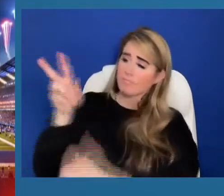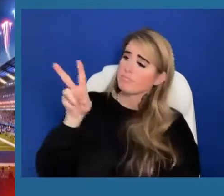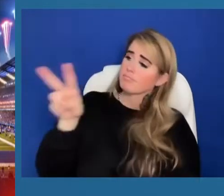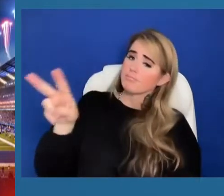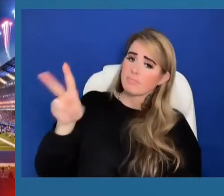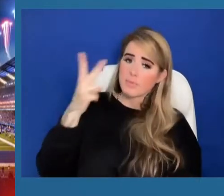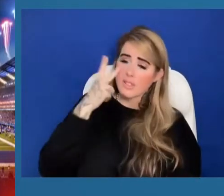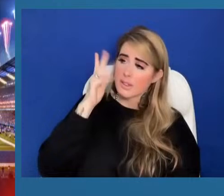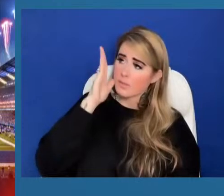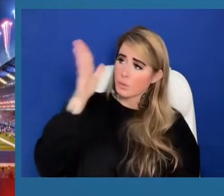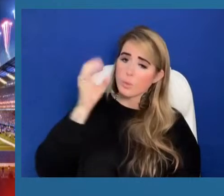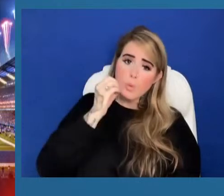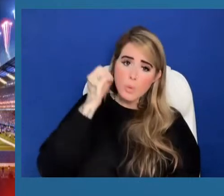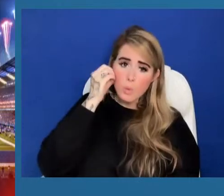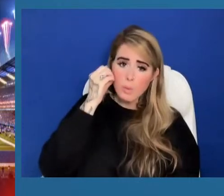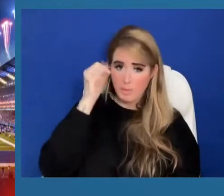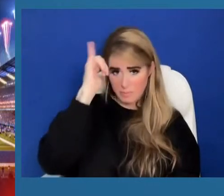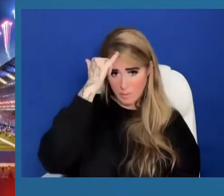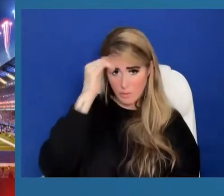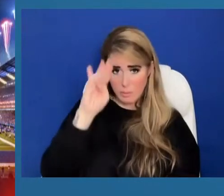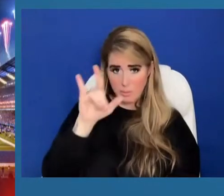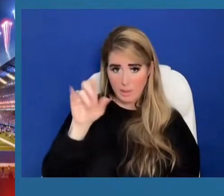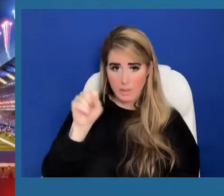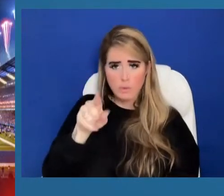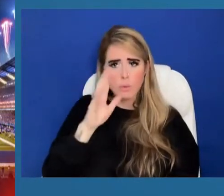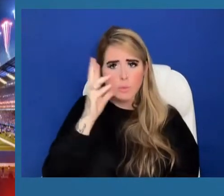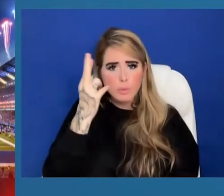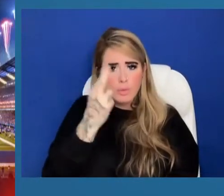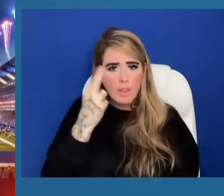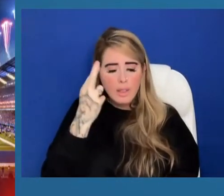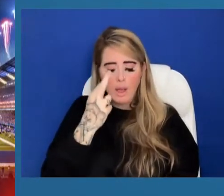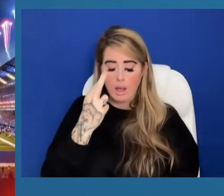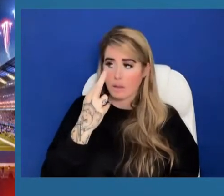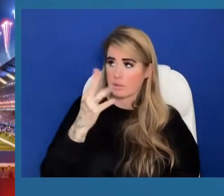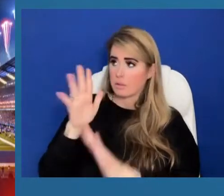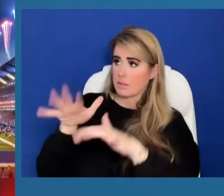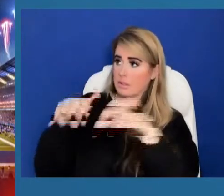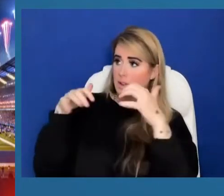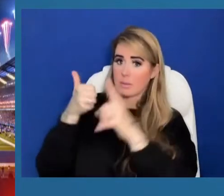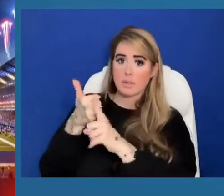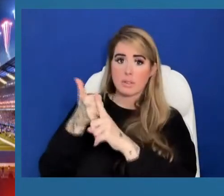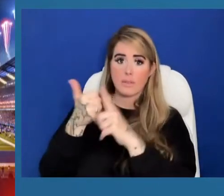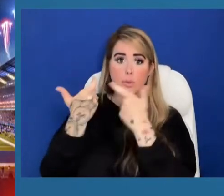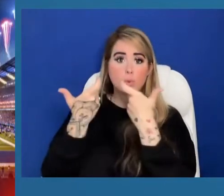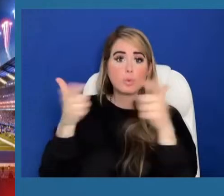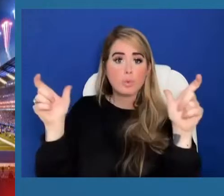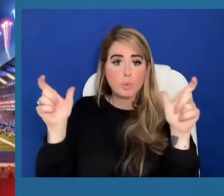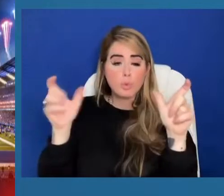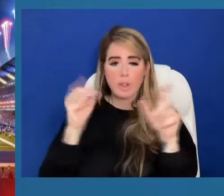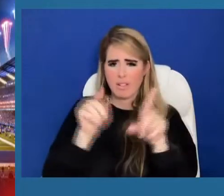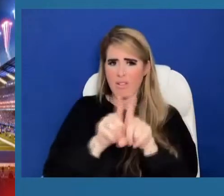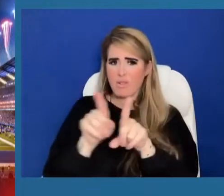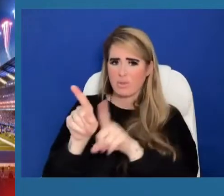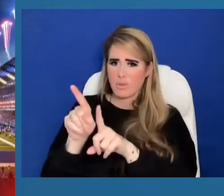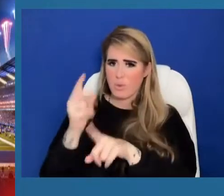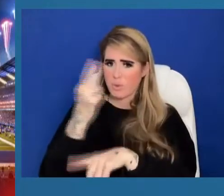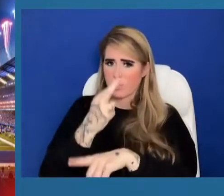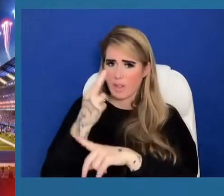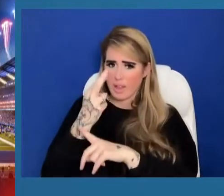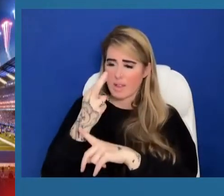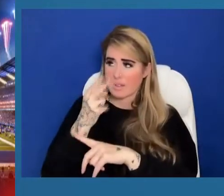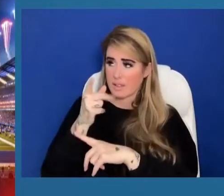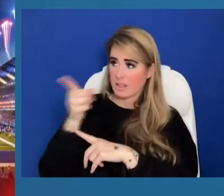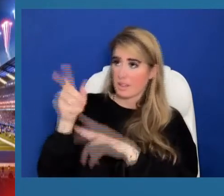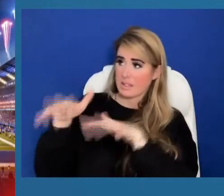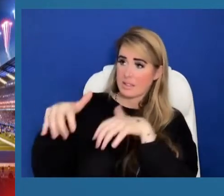Buffalo Bills, you realize not only how big the stadium is, but the impact this